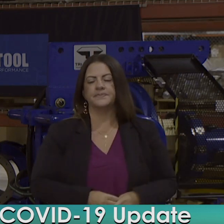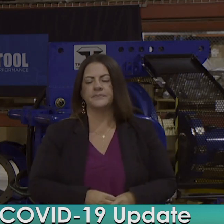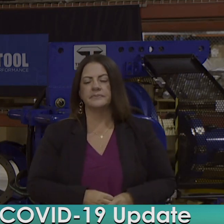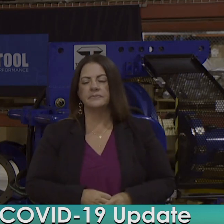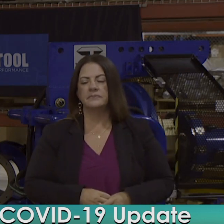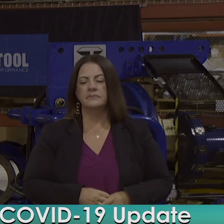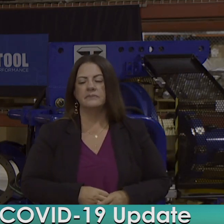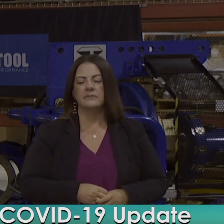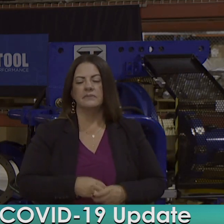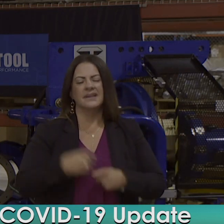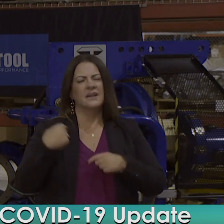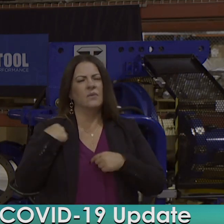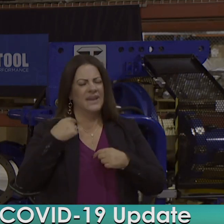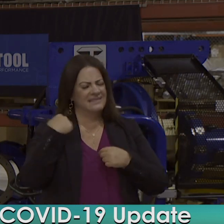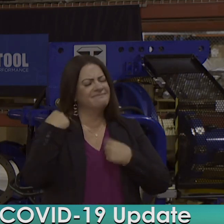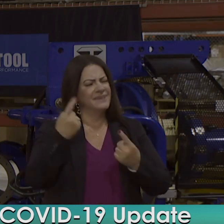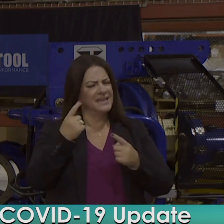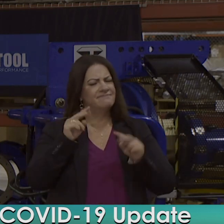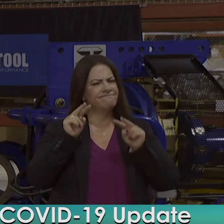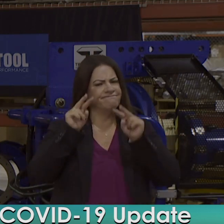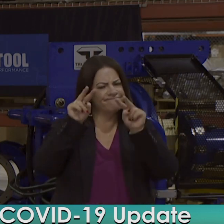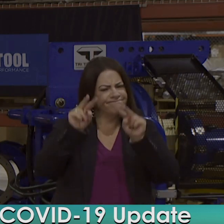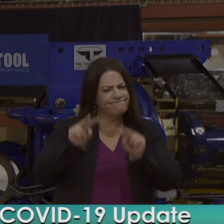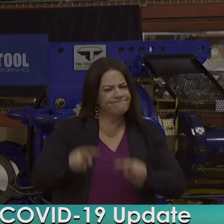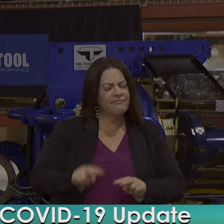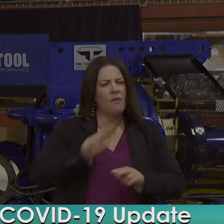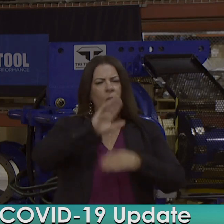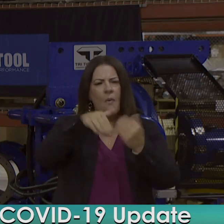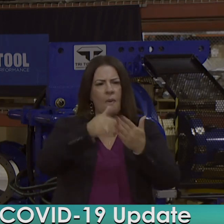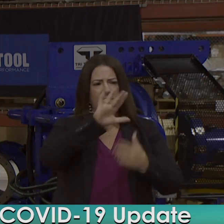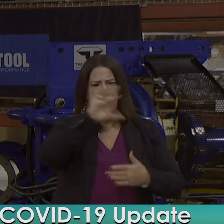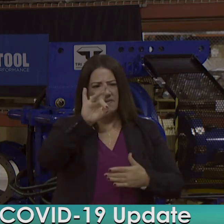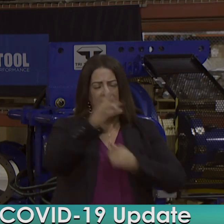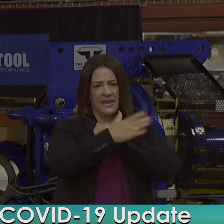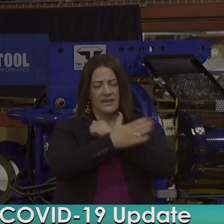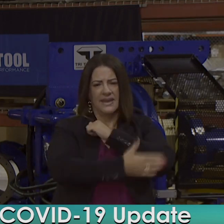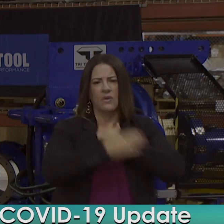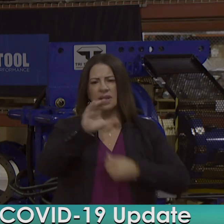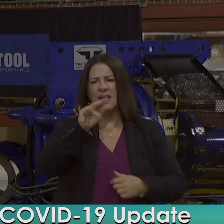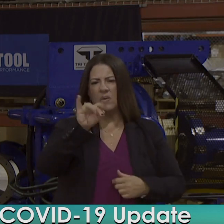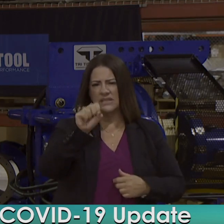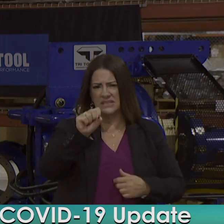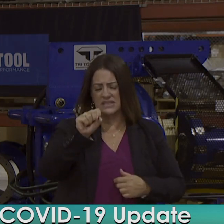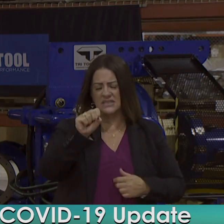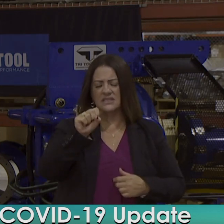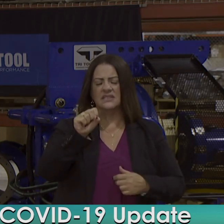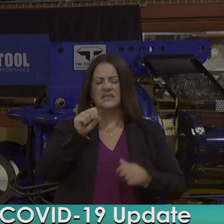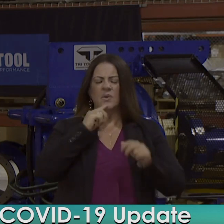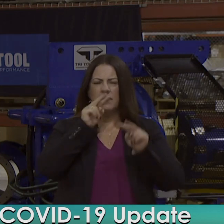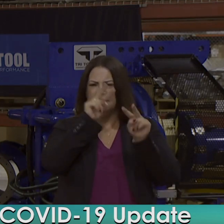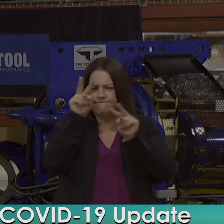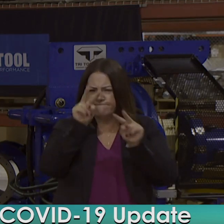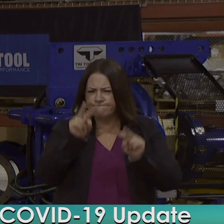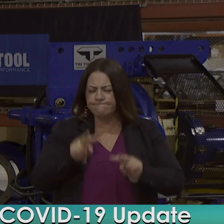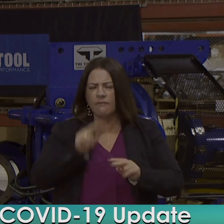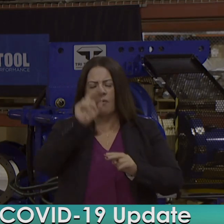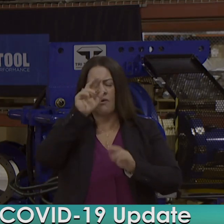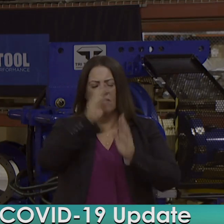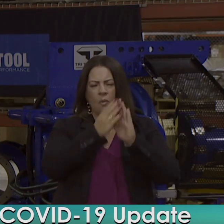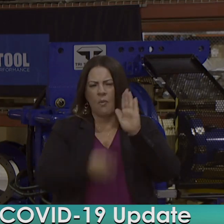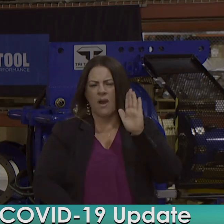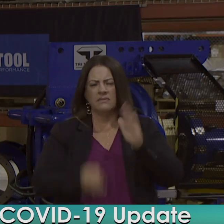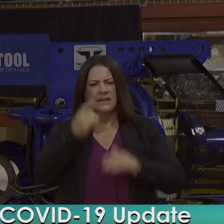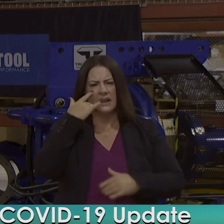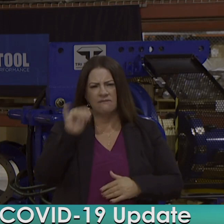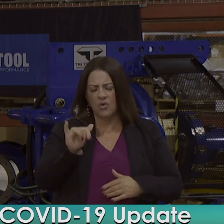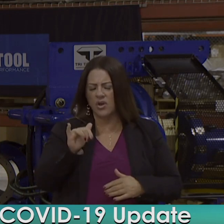of days, we've been monitoring all 58 counties in the state of California for community spread. We've been looking at the positivity rates. We've been